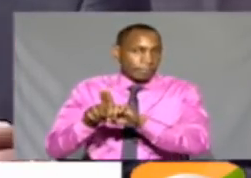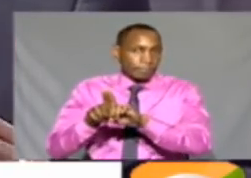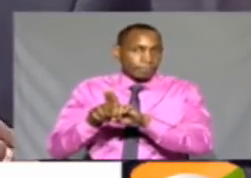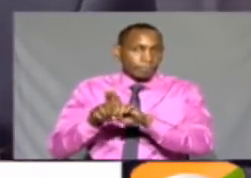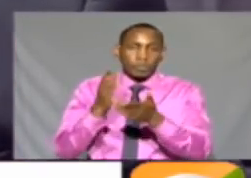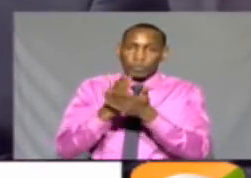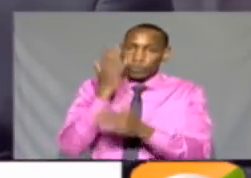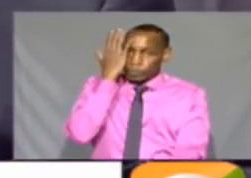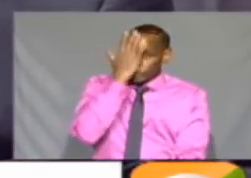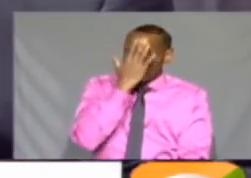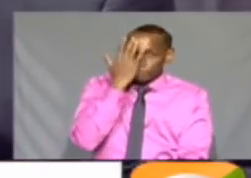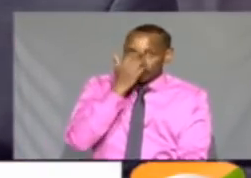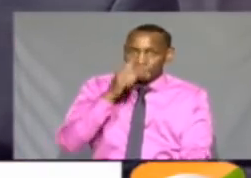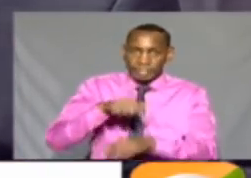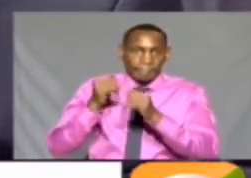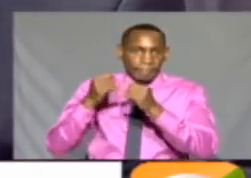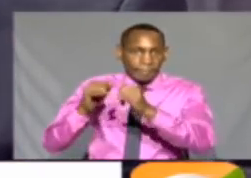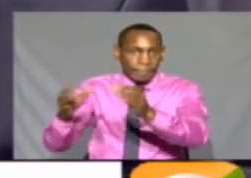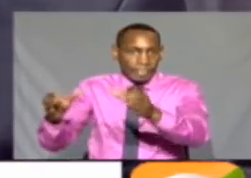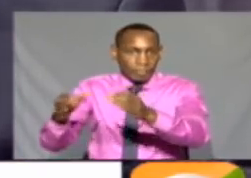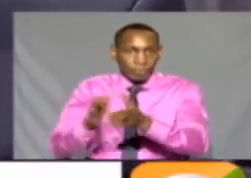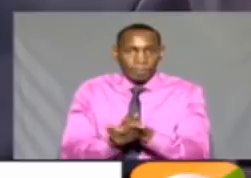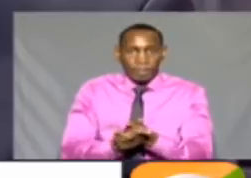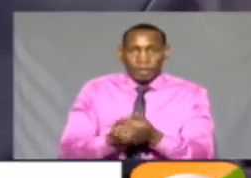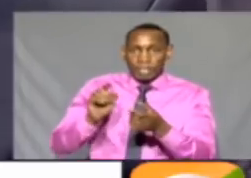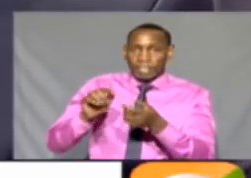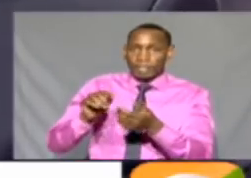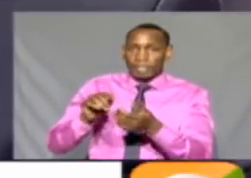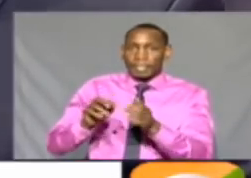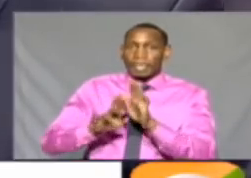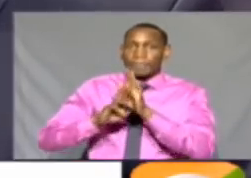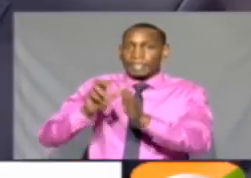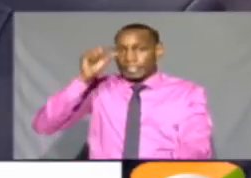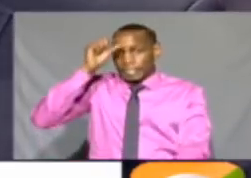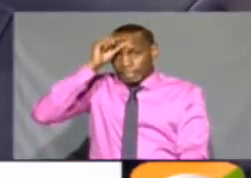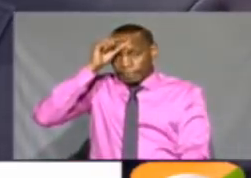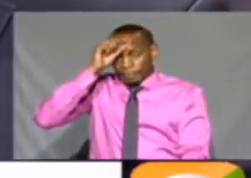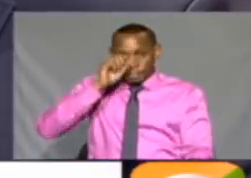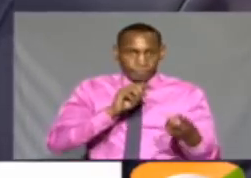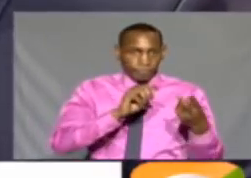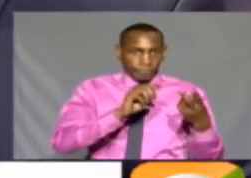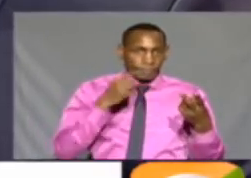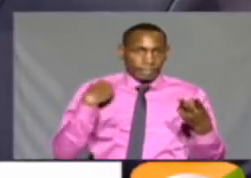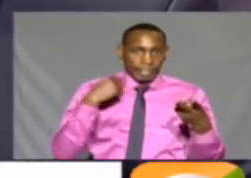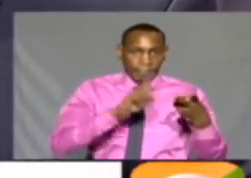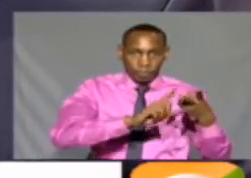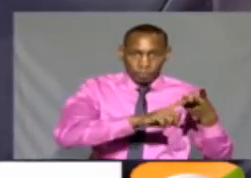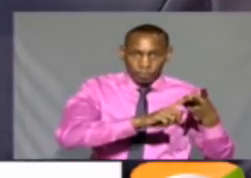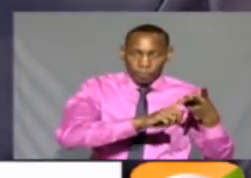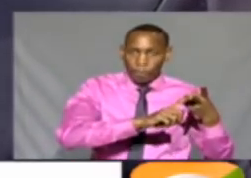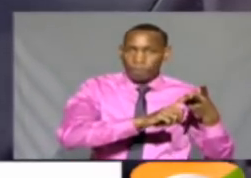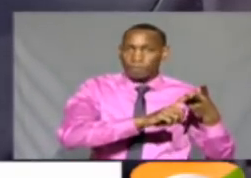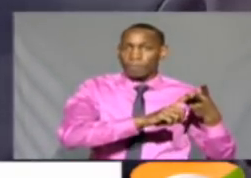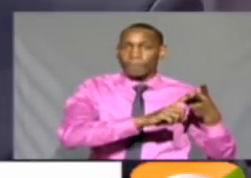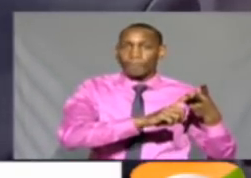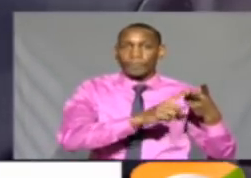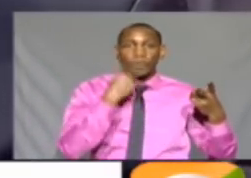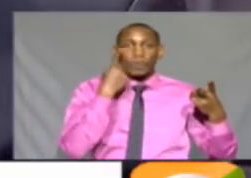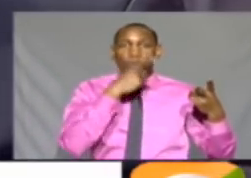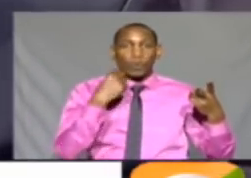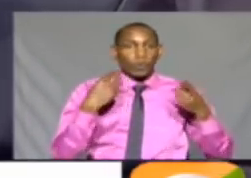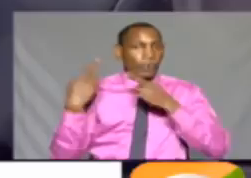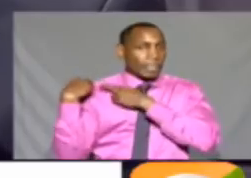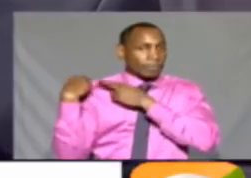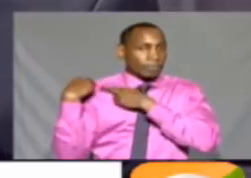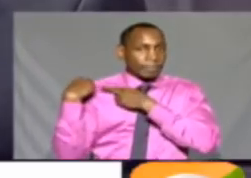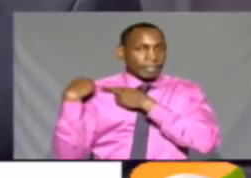shame in the implementing body, i.e. the government. Number one. Number two, whose responsibility